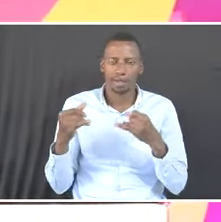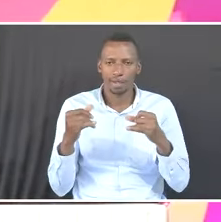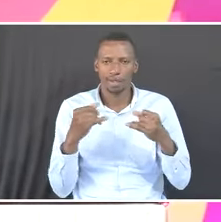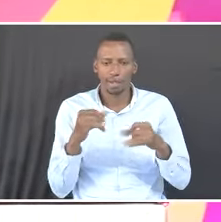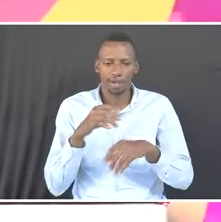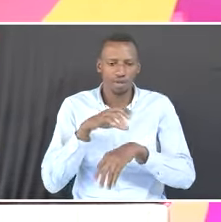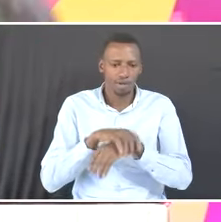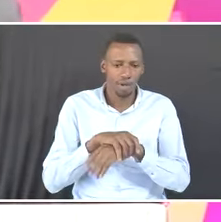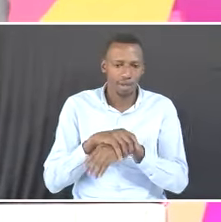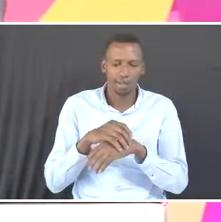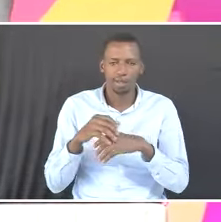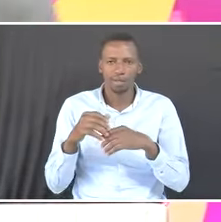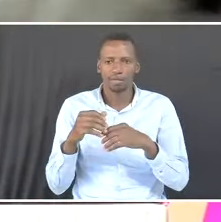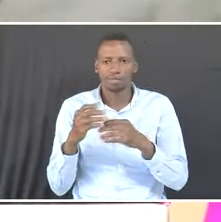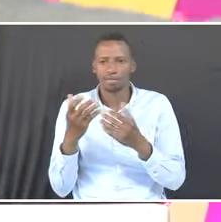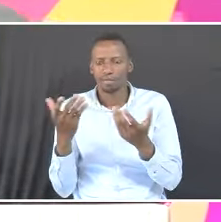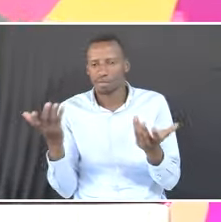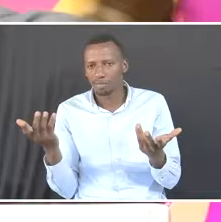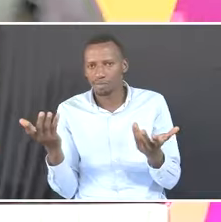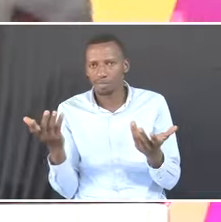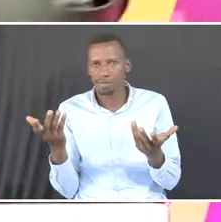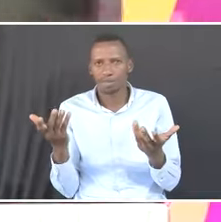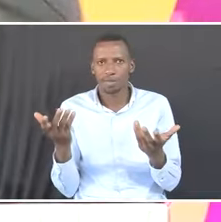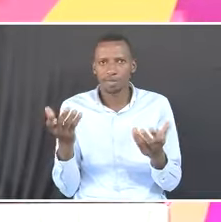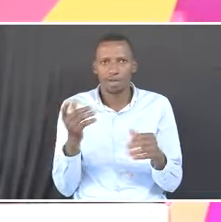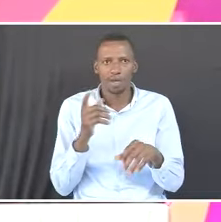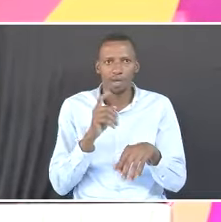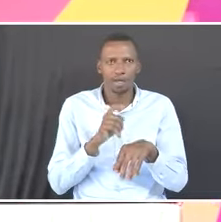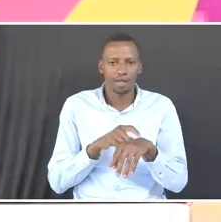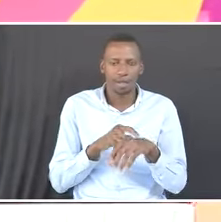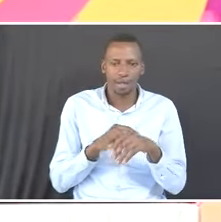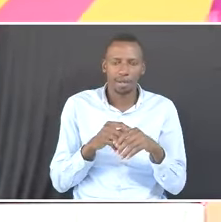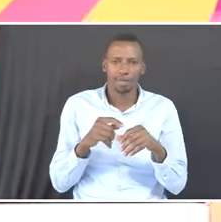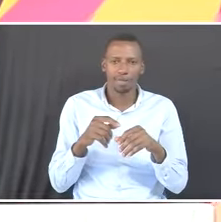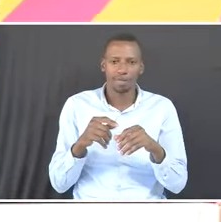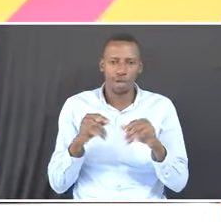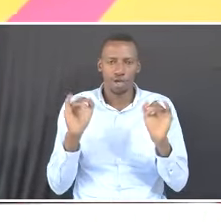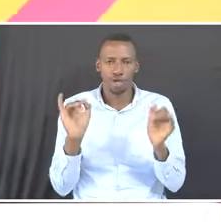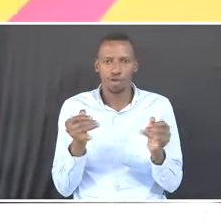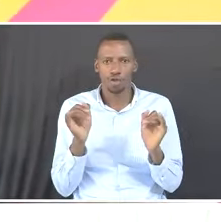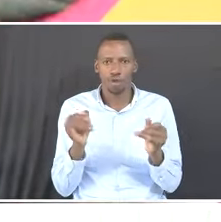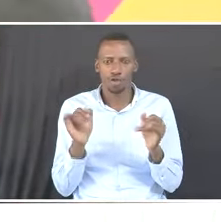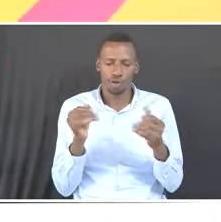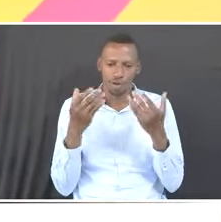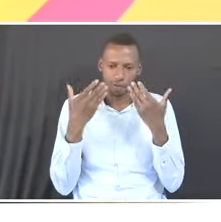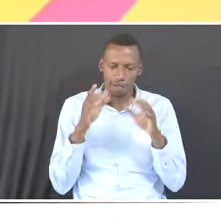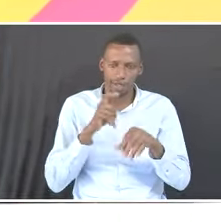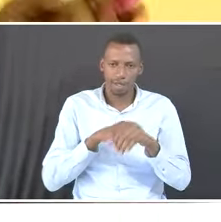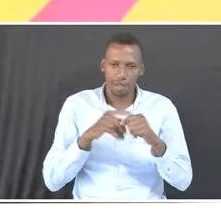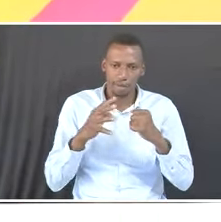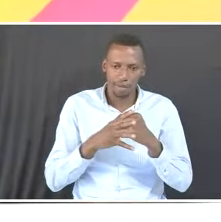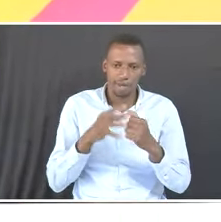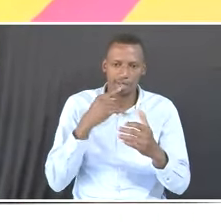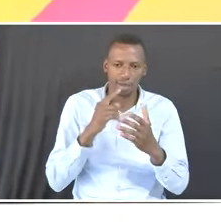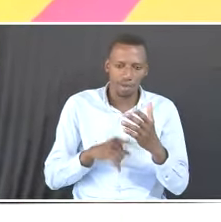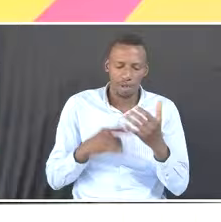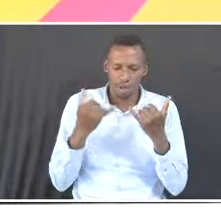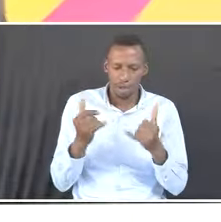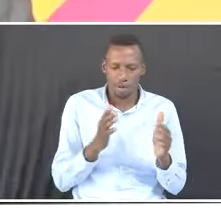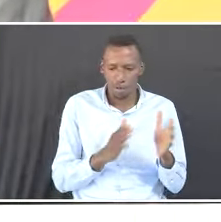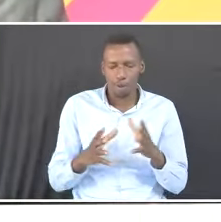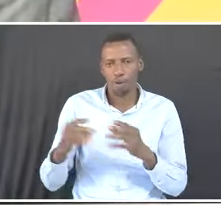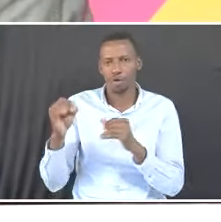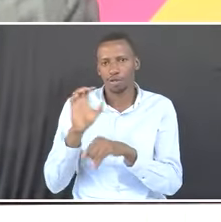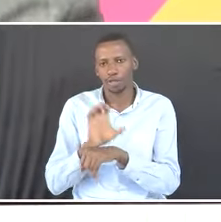wherever it is. Once we are tumeona matanga, we have seen matangazo ya saa 3, ndio tunaanza kusema, sasa tuende church. When